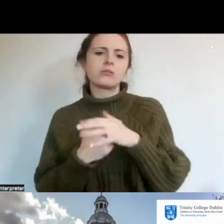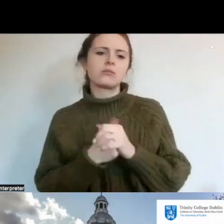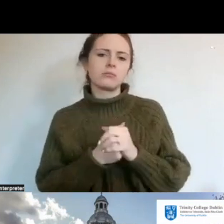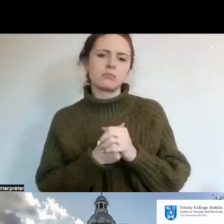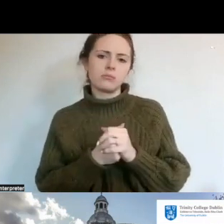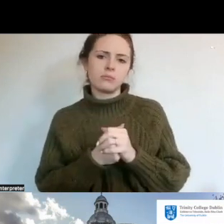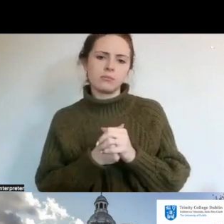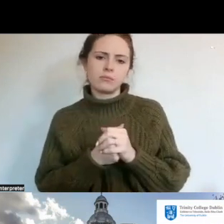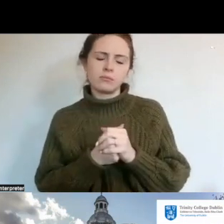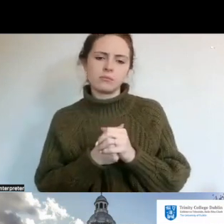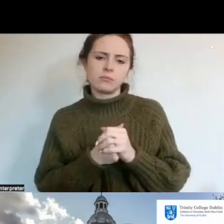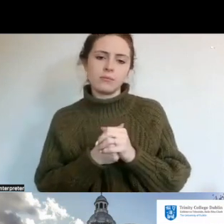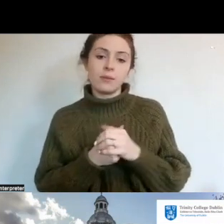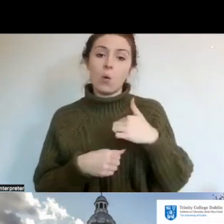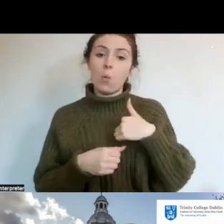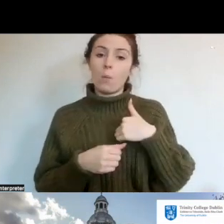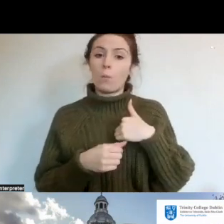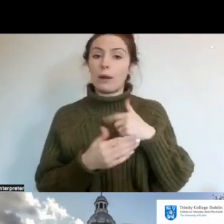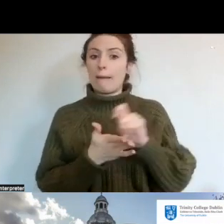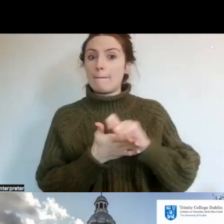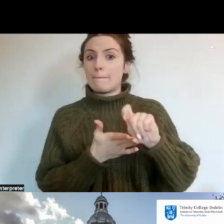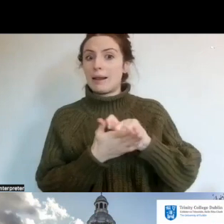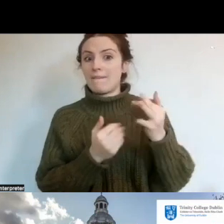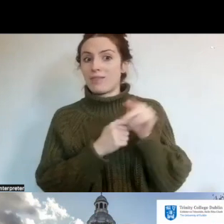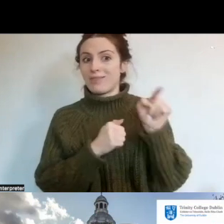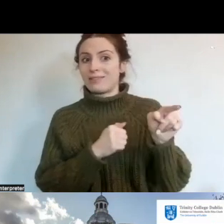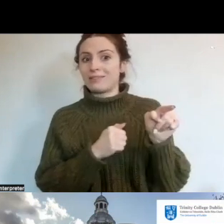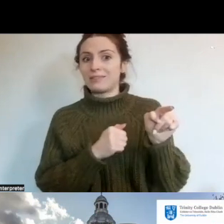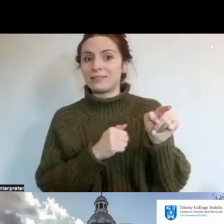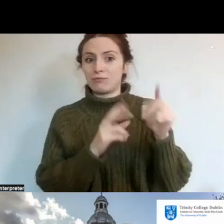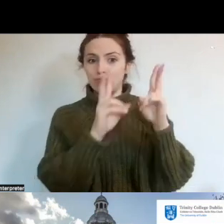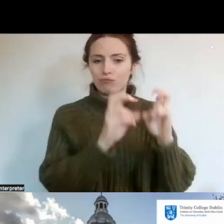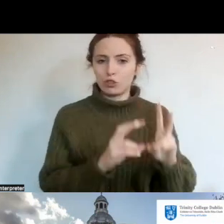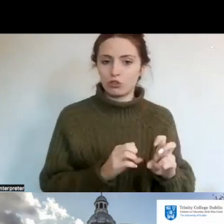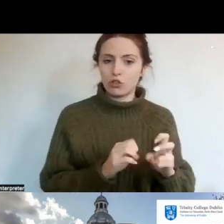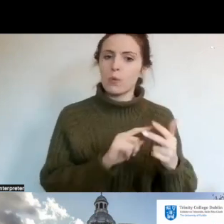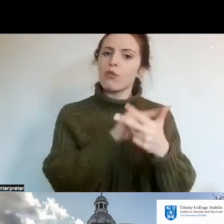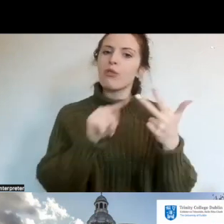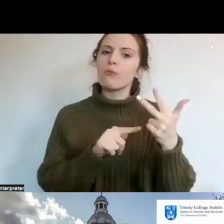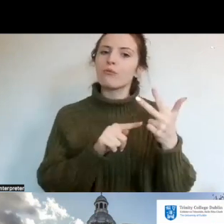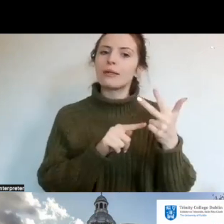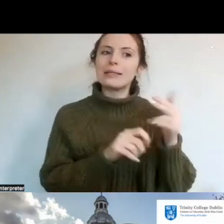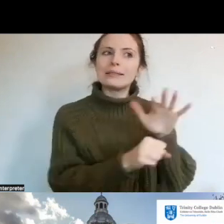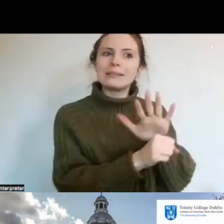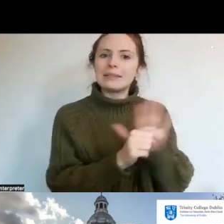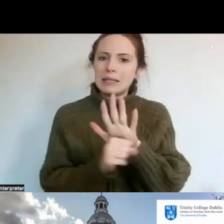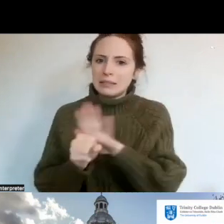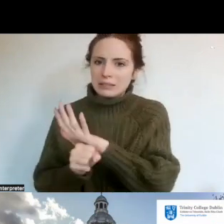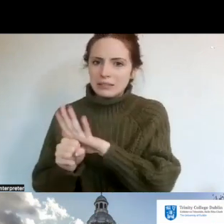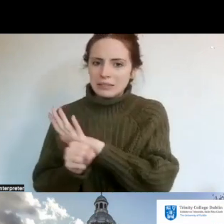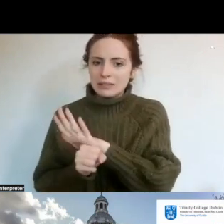So when we applied for the tender in this, there were three categories of settings which were identified: those that